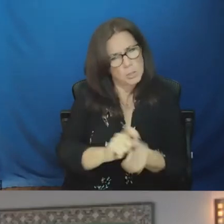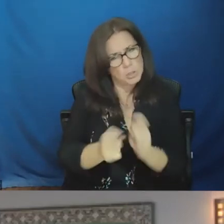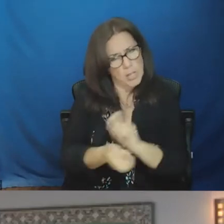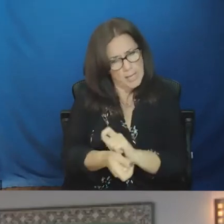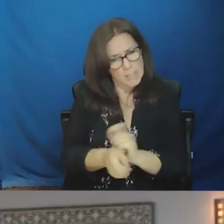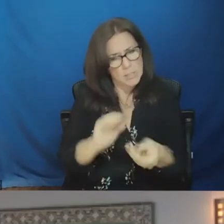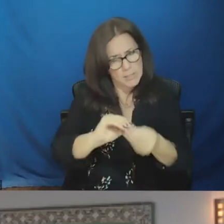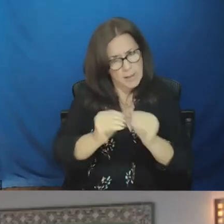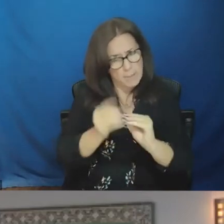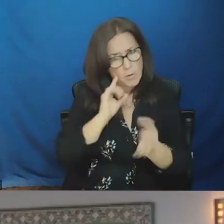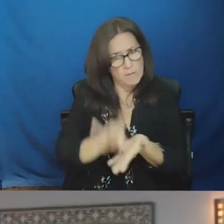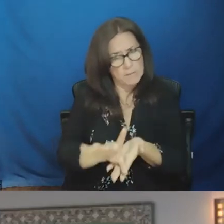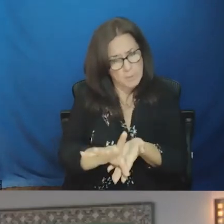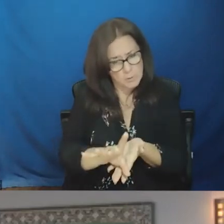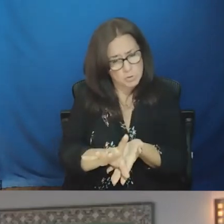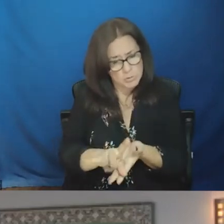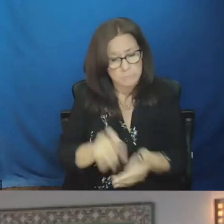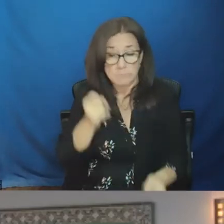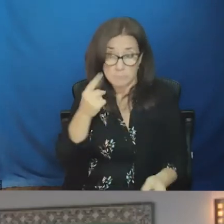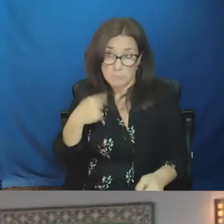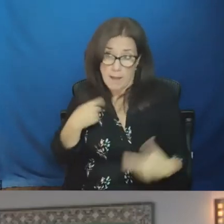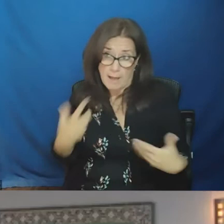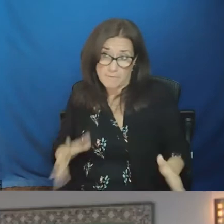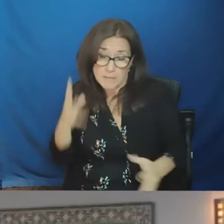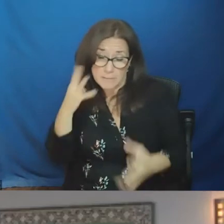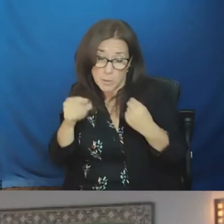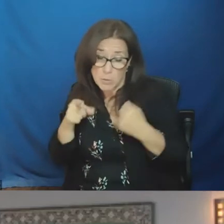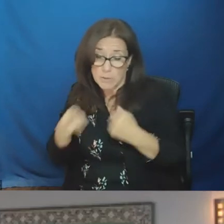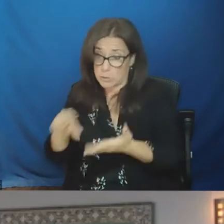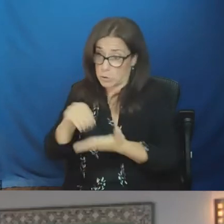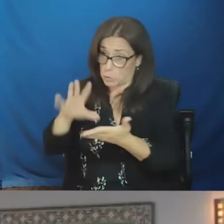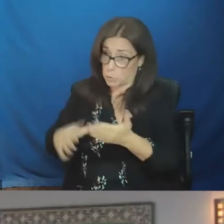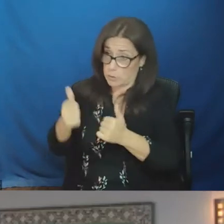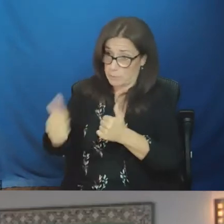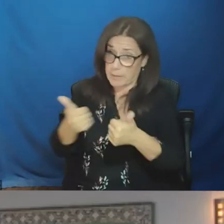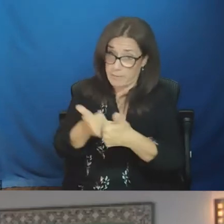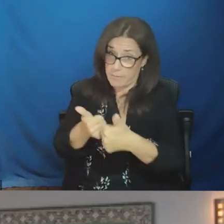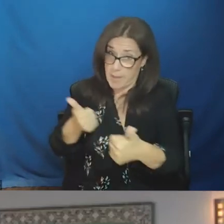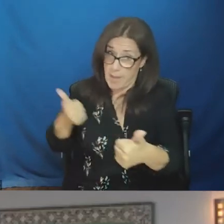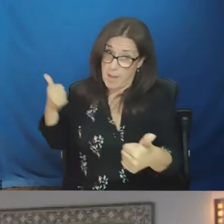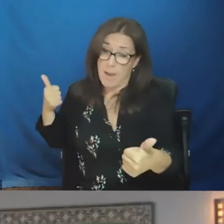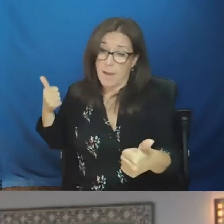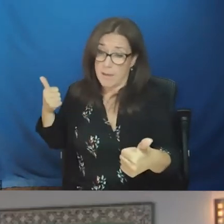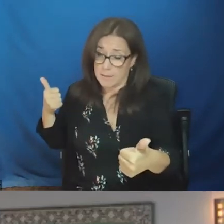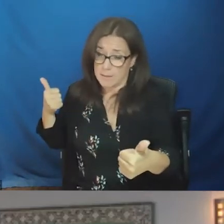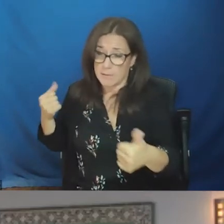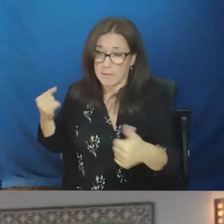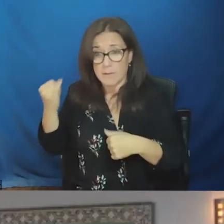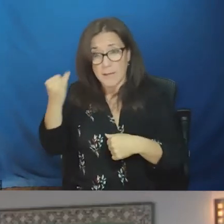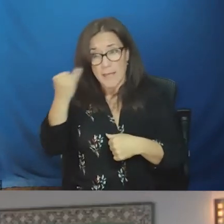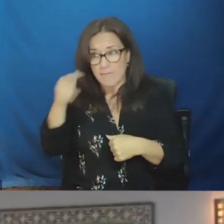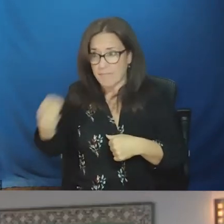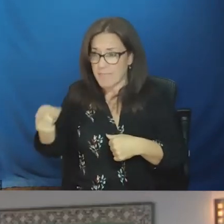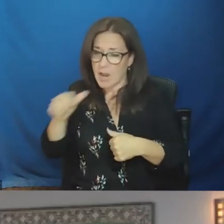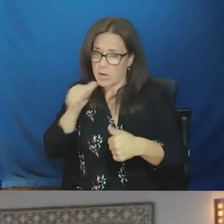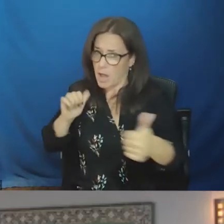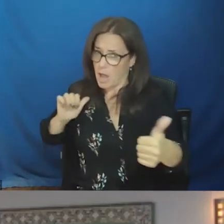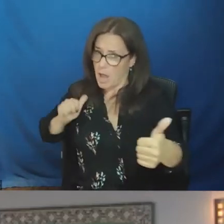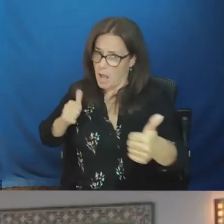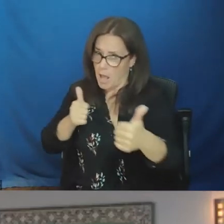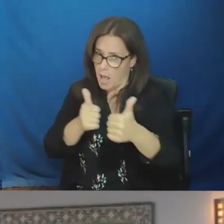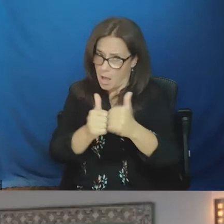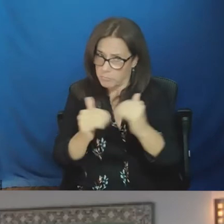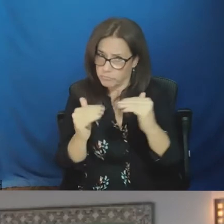many students who are behind in this way, if they're not, kind of up where their peers are by the end of the 3rd